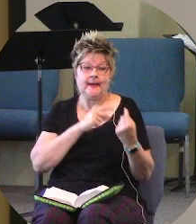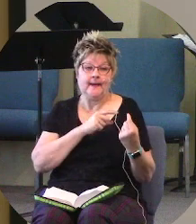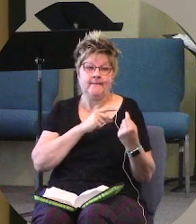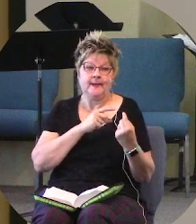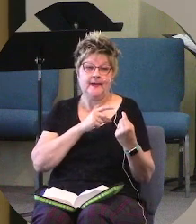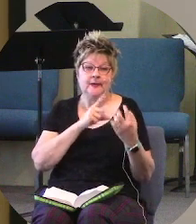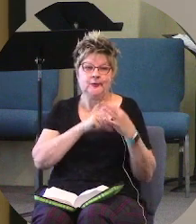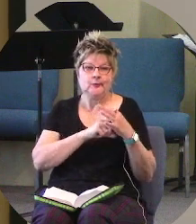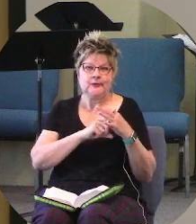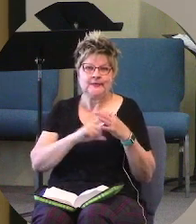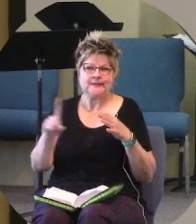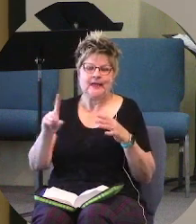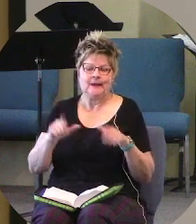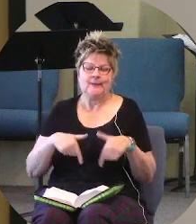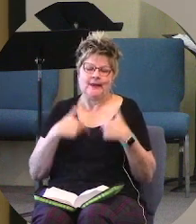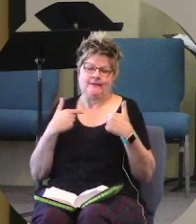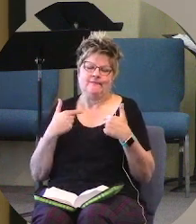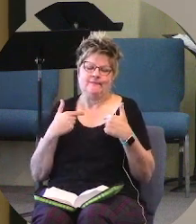escape life.